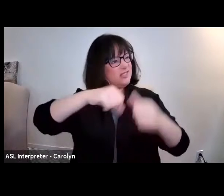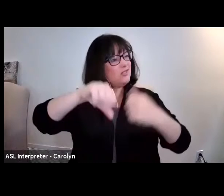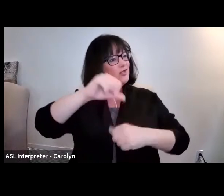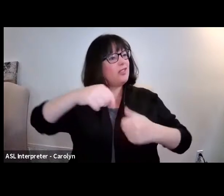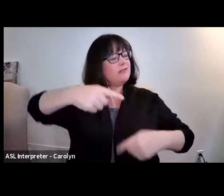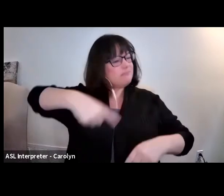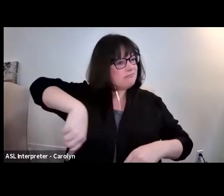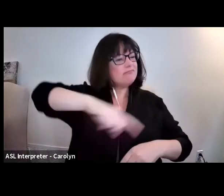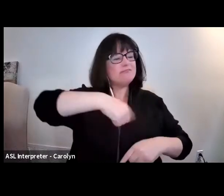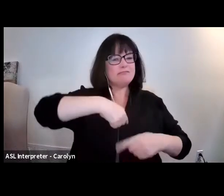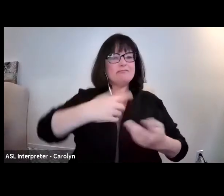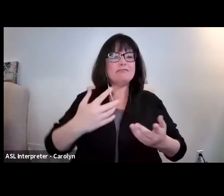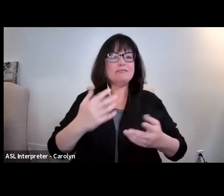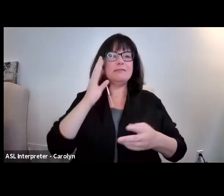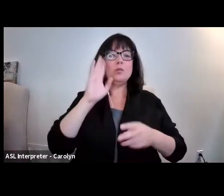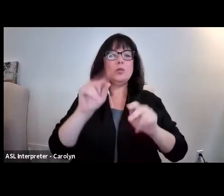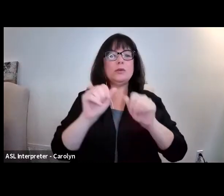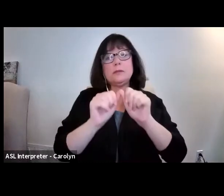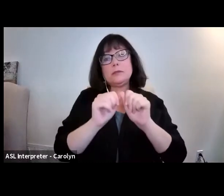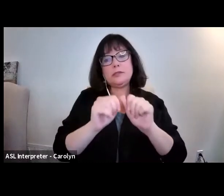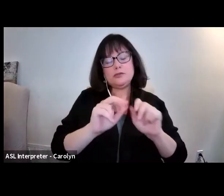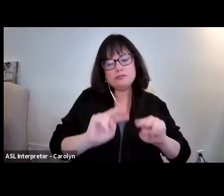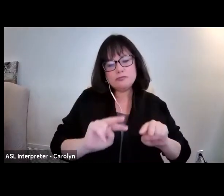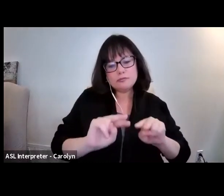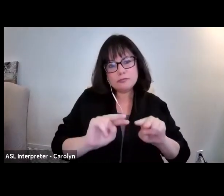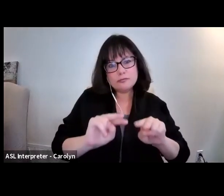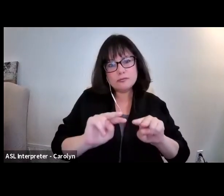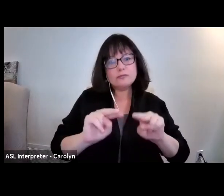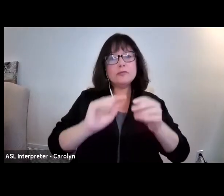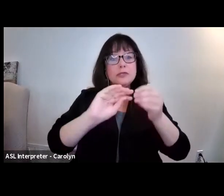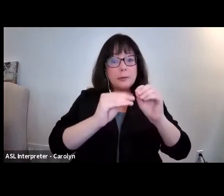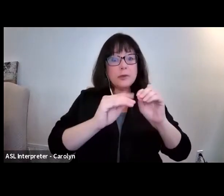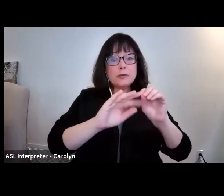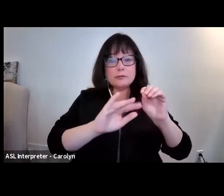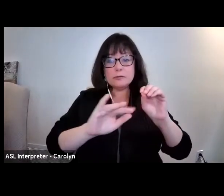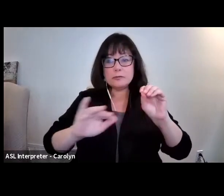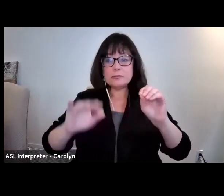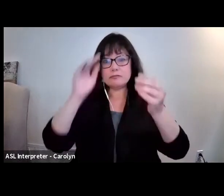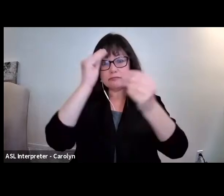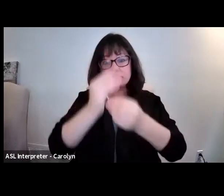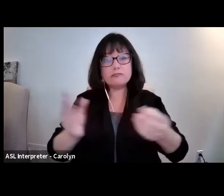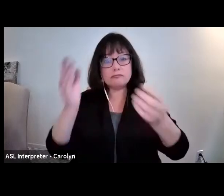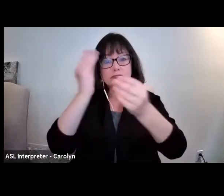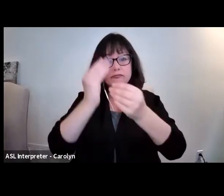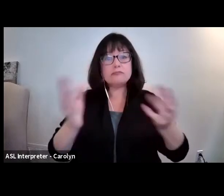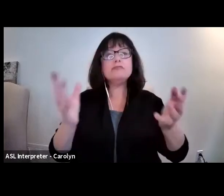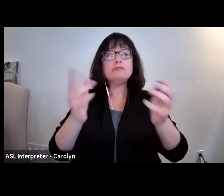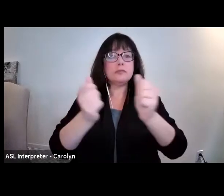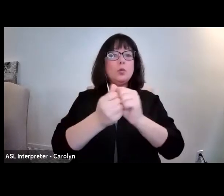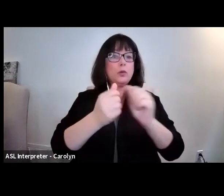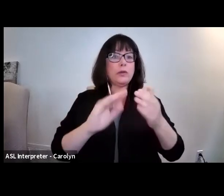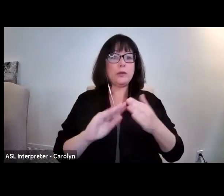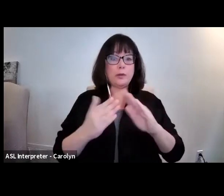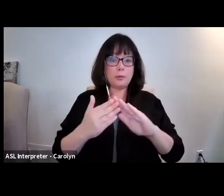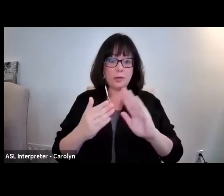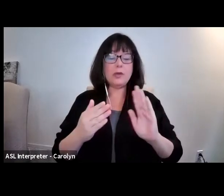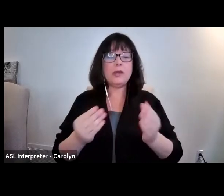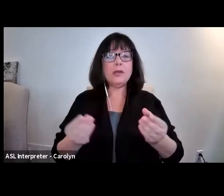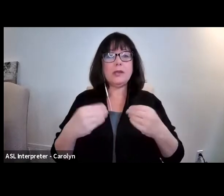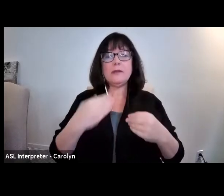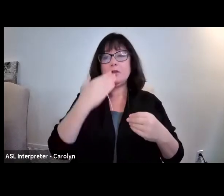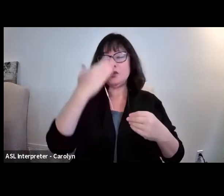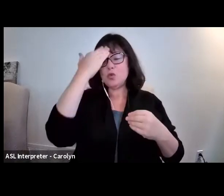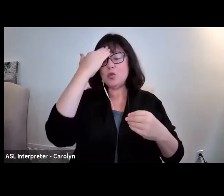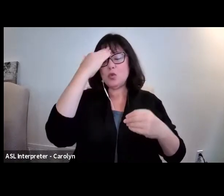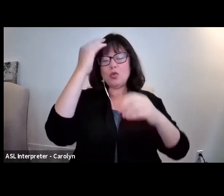obviously tracking their own enrollments to the community so that we continue to have a really good sense of enrollment, and